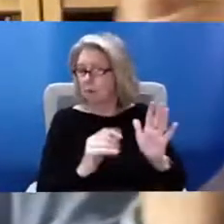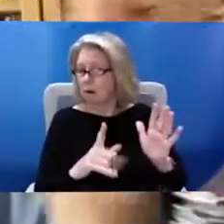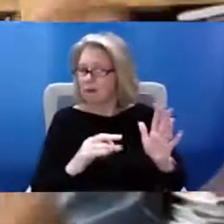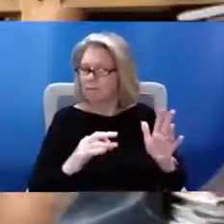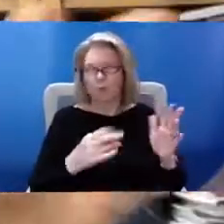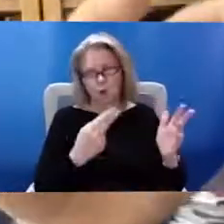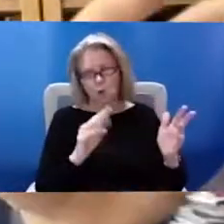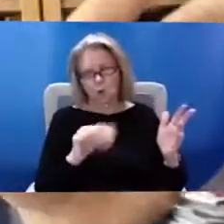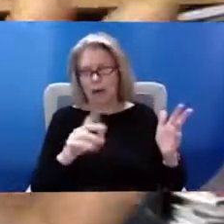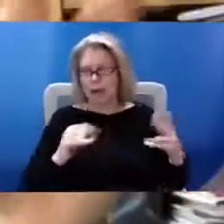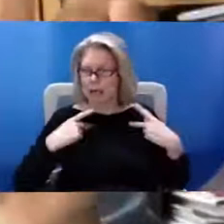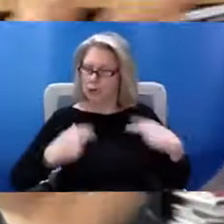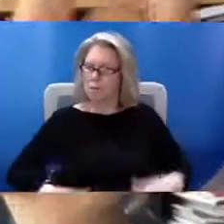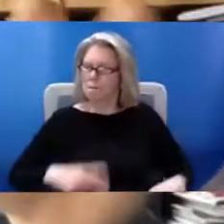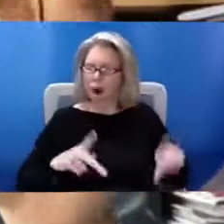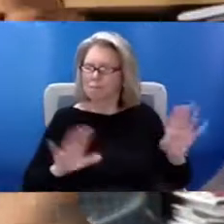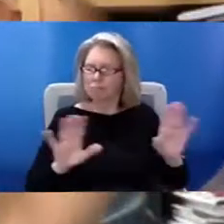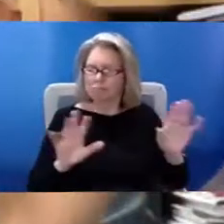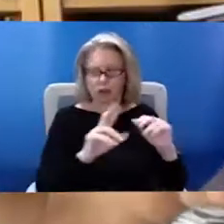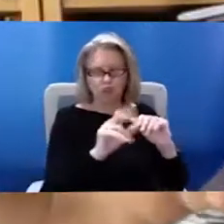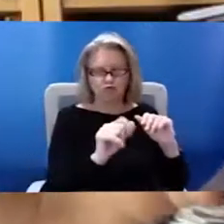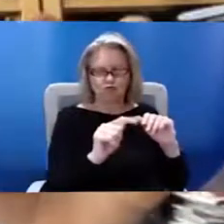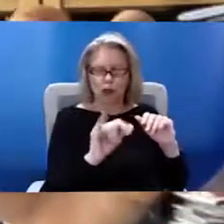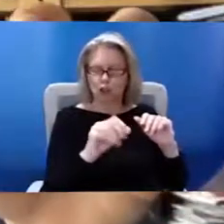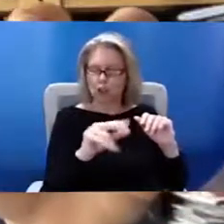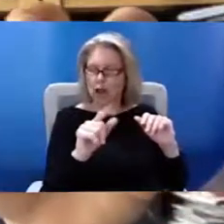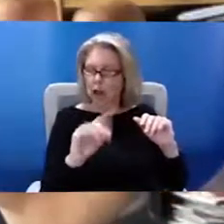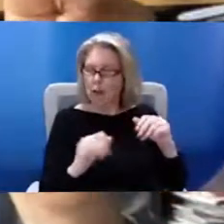humanity, but where relationality is about